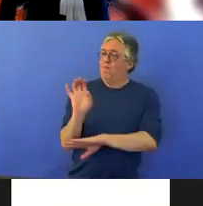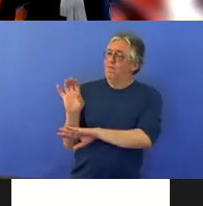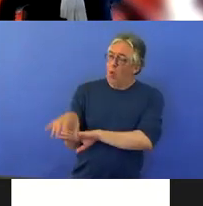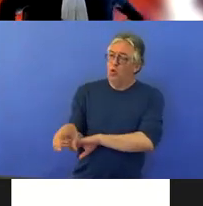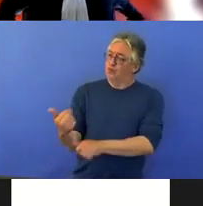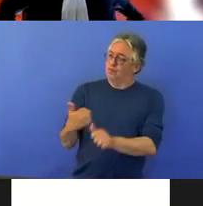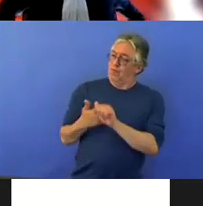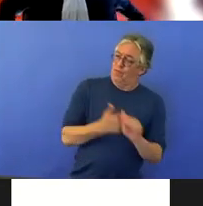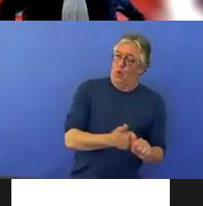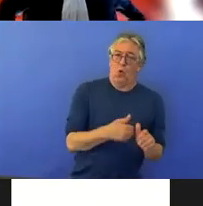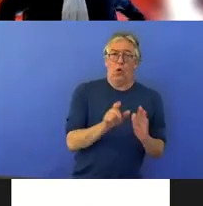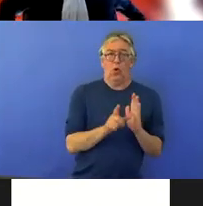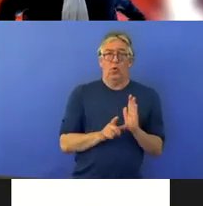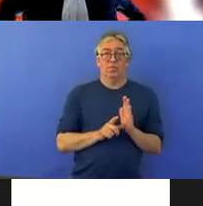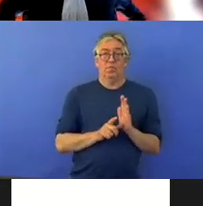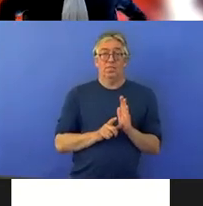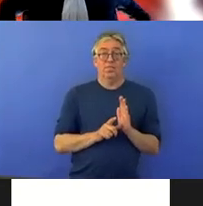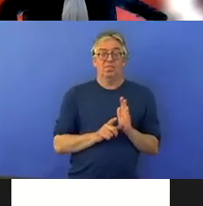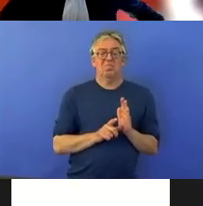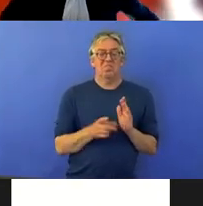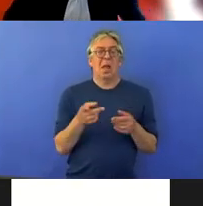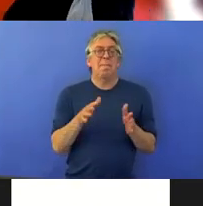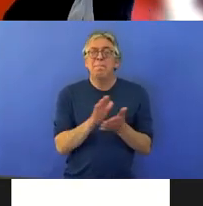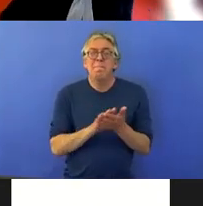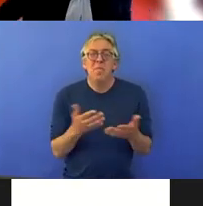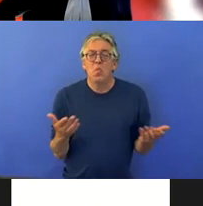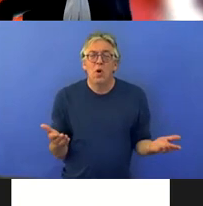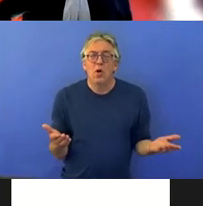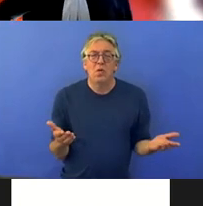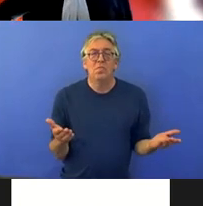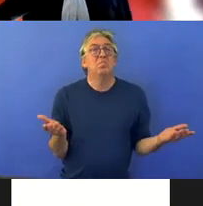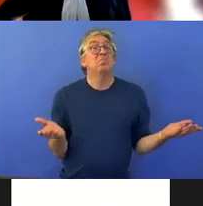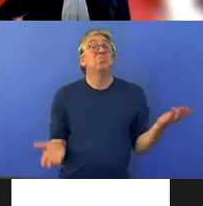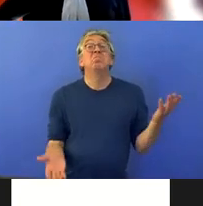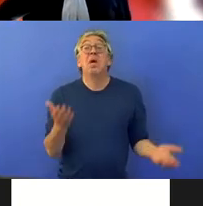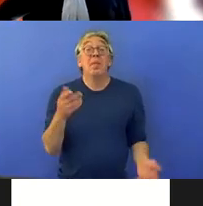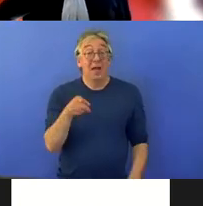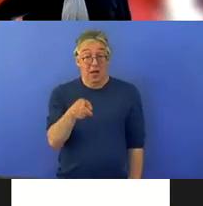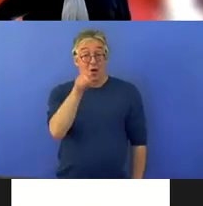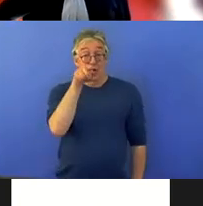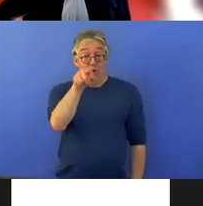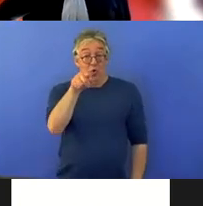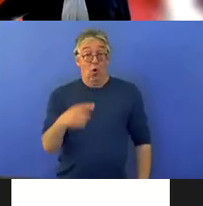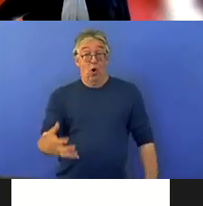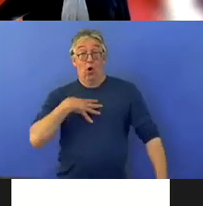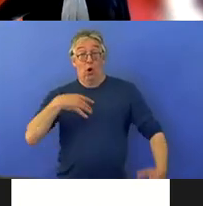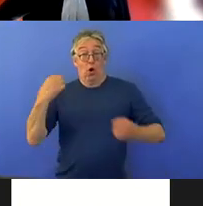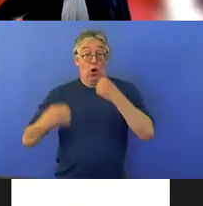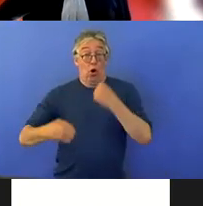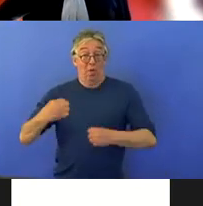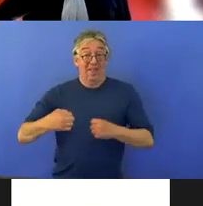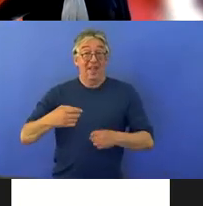a complaint around, for example, the construction of new institutions, is there a body that you can complain